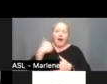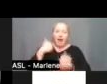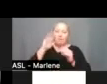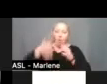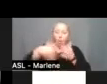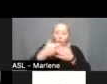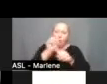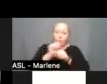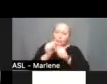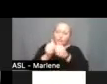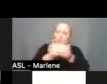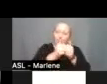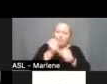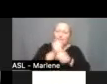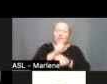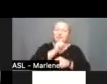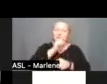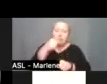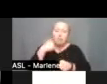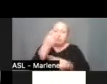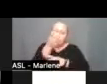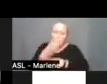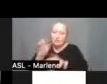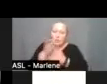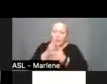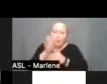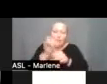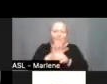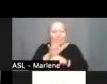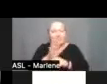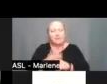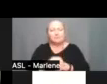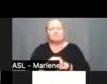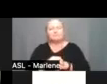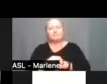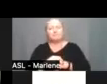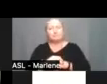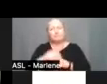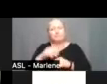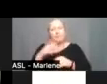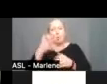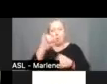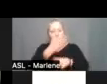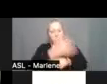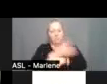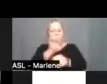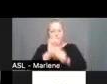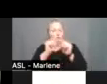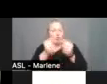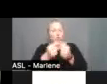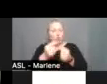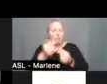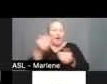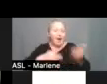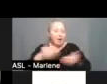working together to make sure that we transition through the pandemic um we'd like to improve our recruitment and hiring capacity